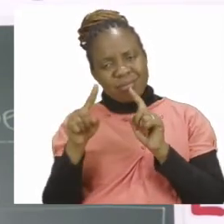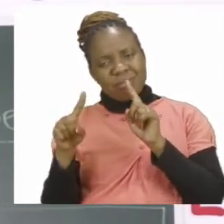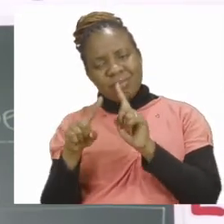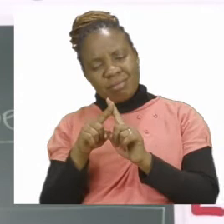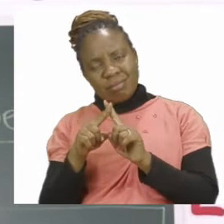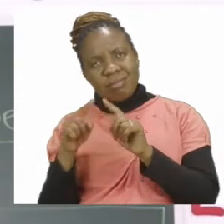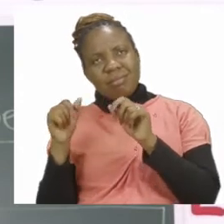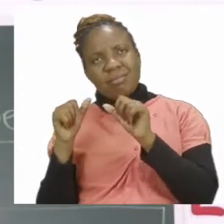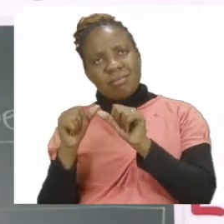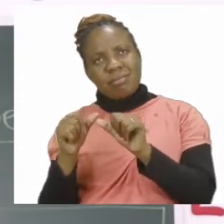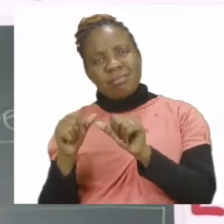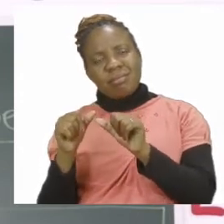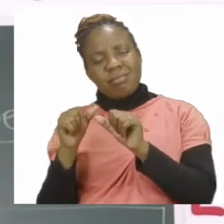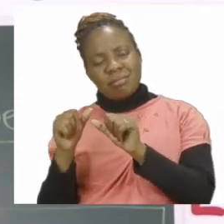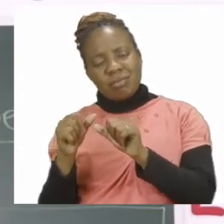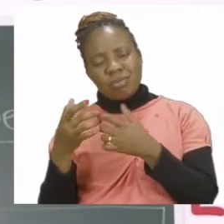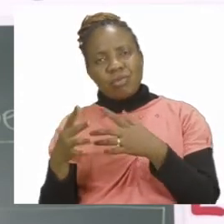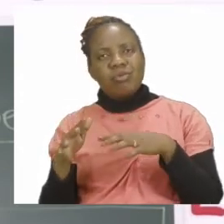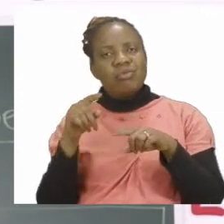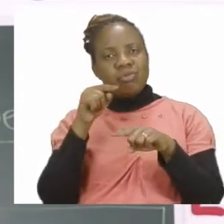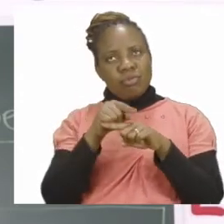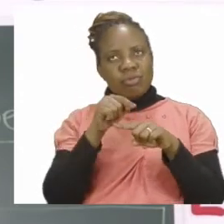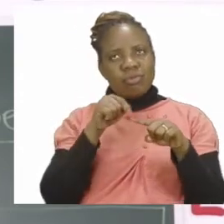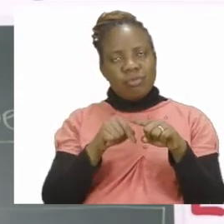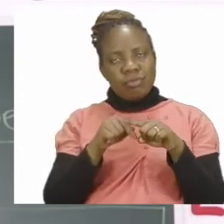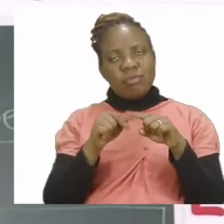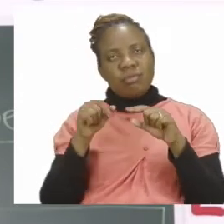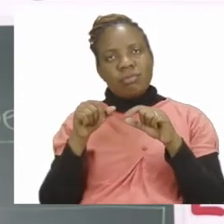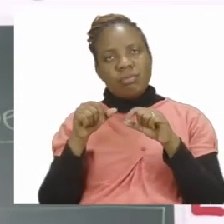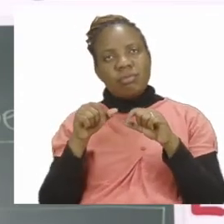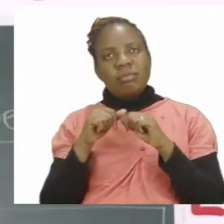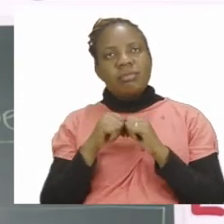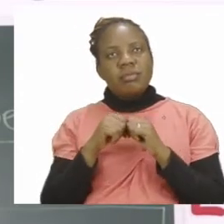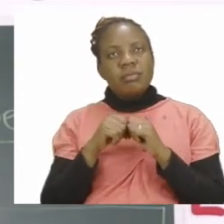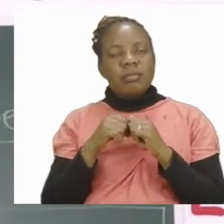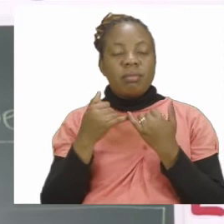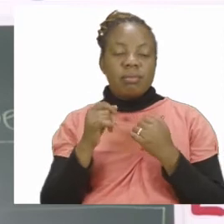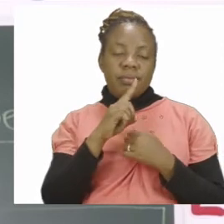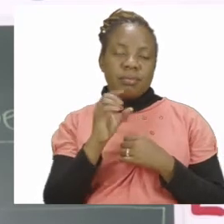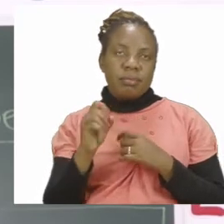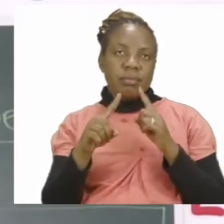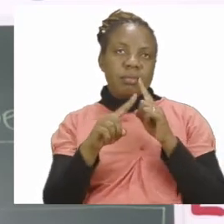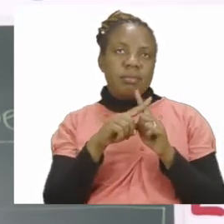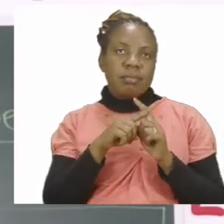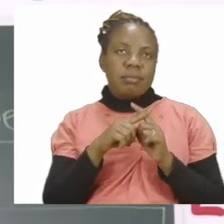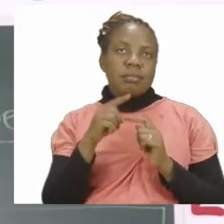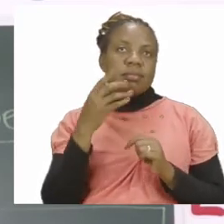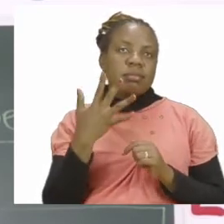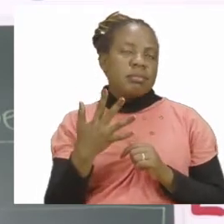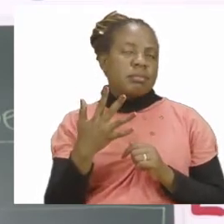or times by 5. So we say 10 times